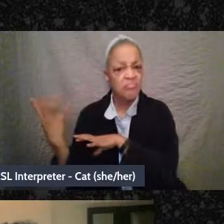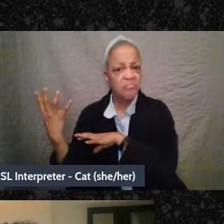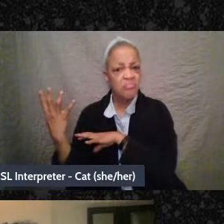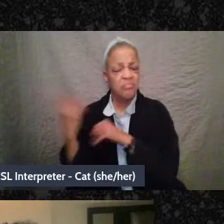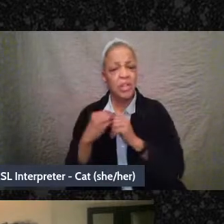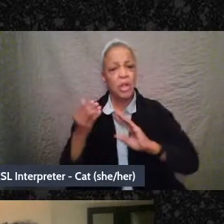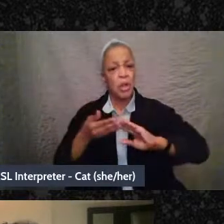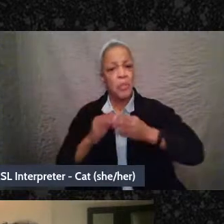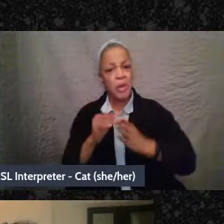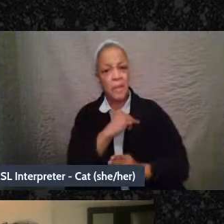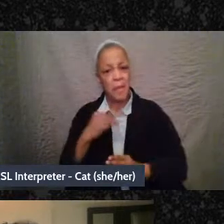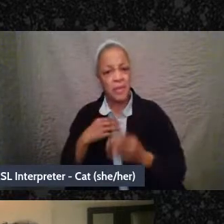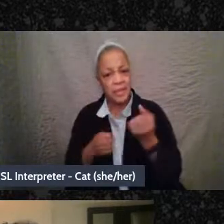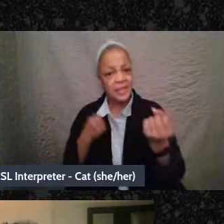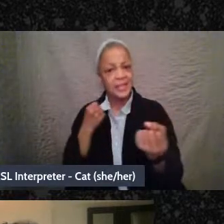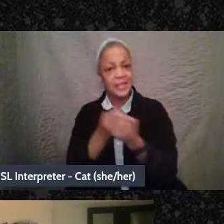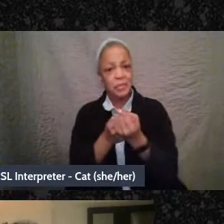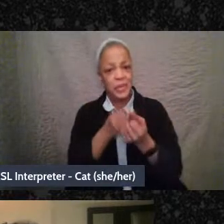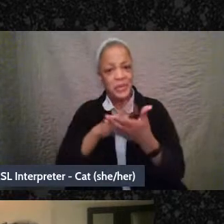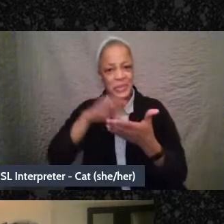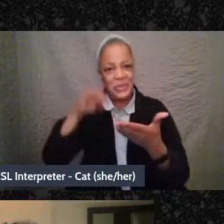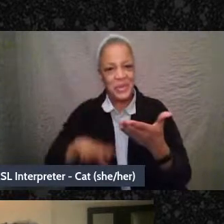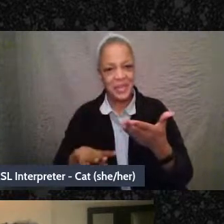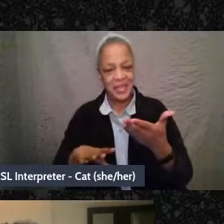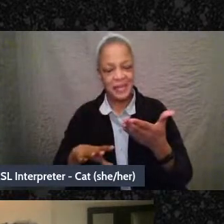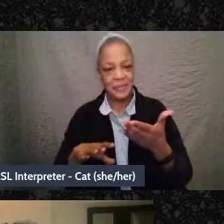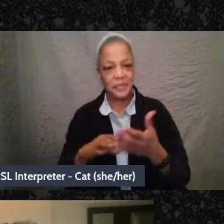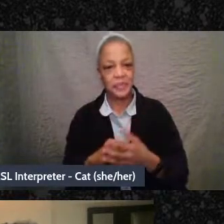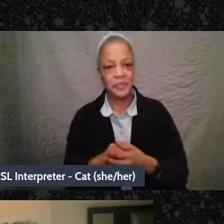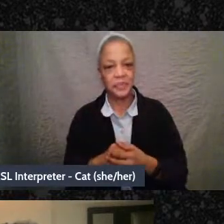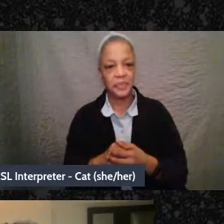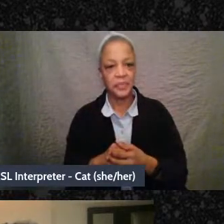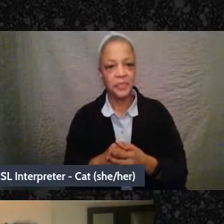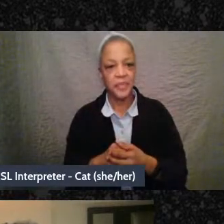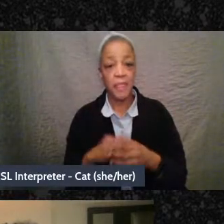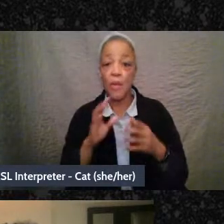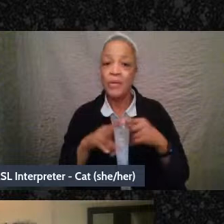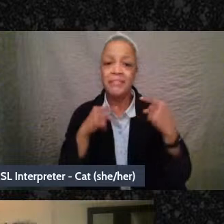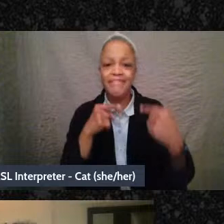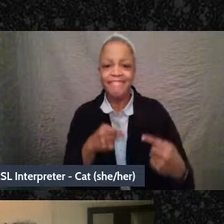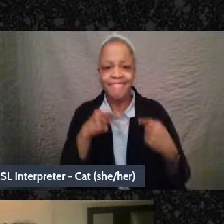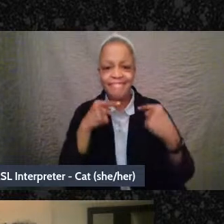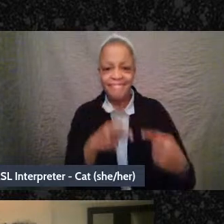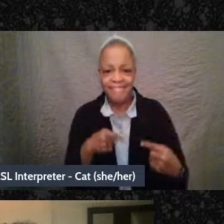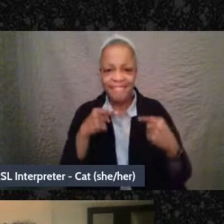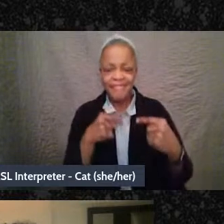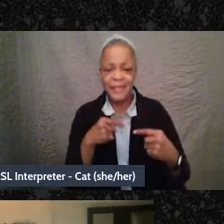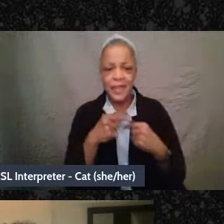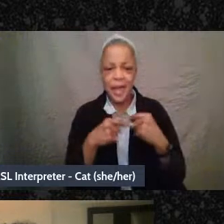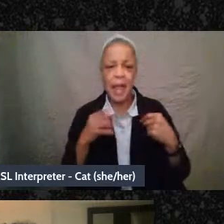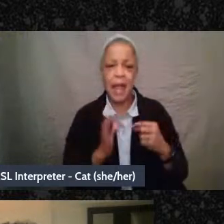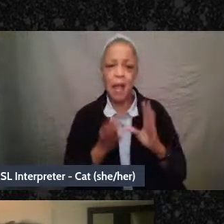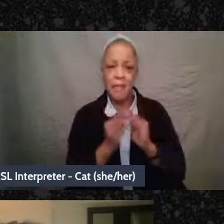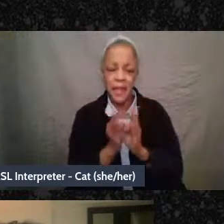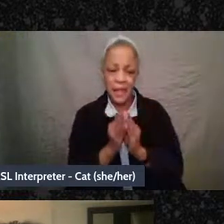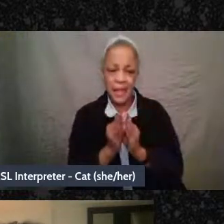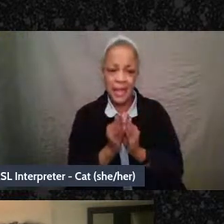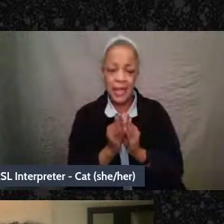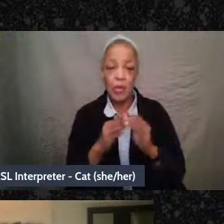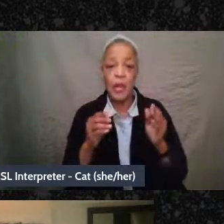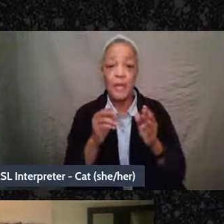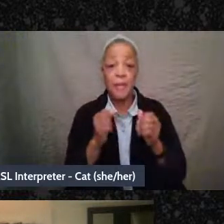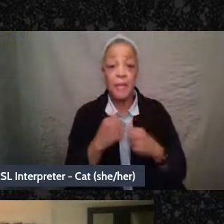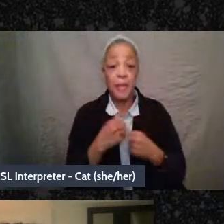resource officers out. And so, we struggled within our assemblies. We created proposals, edit.